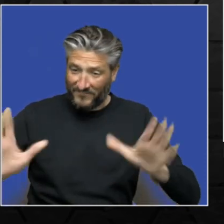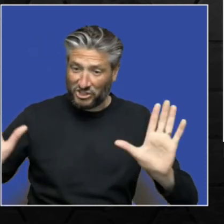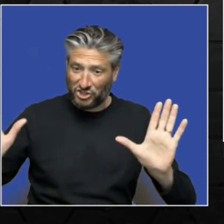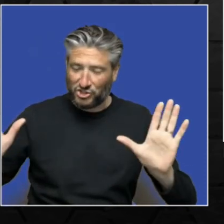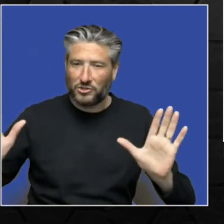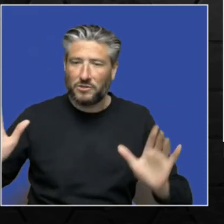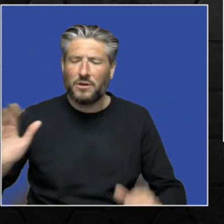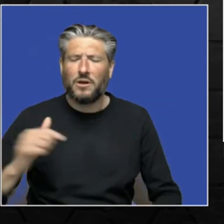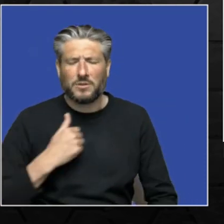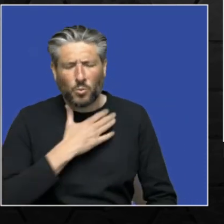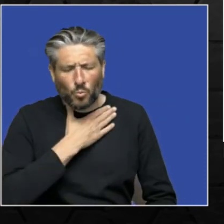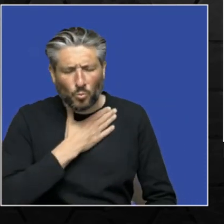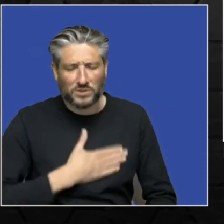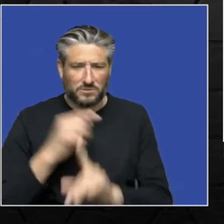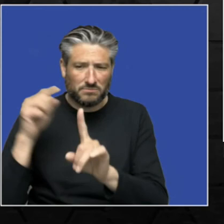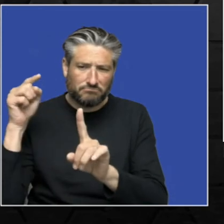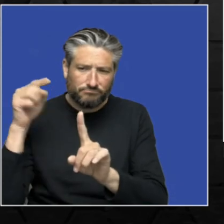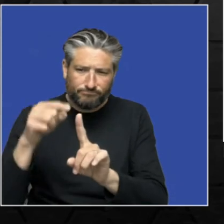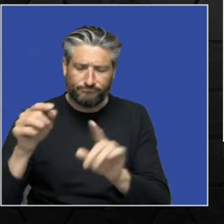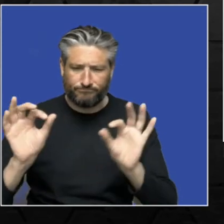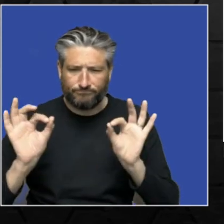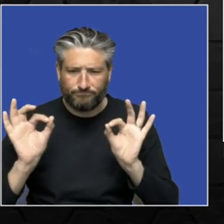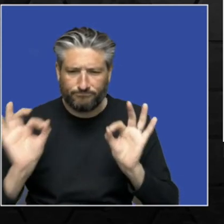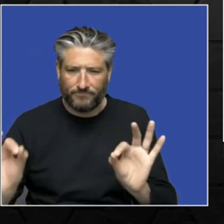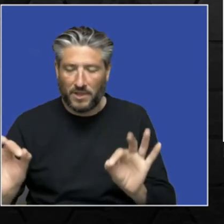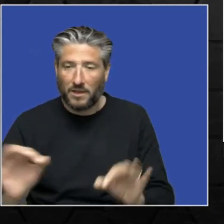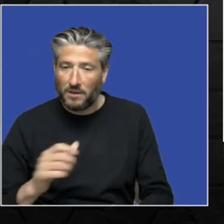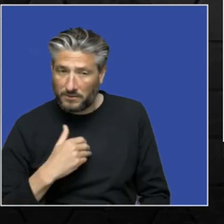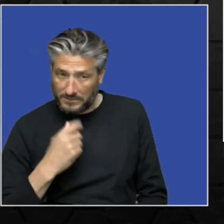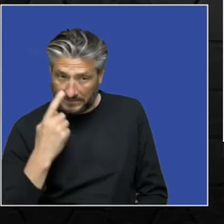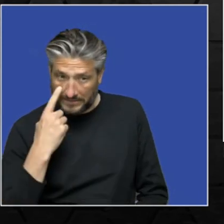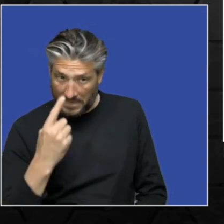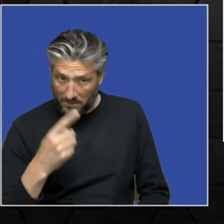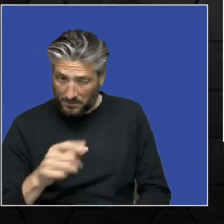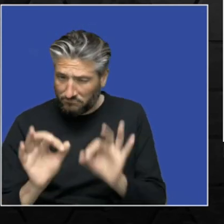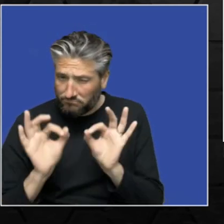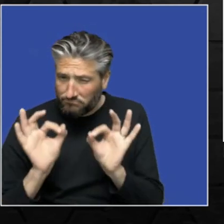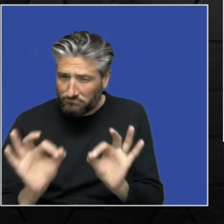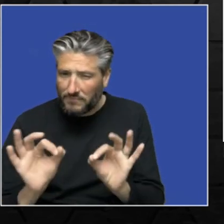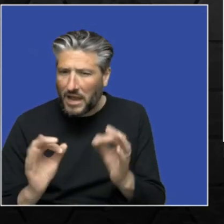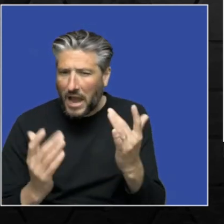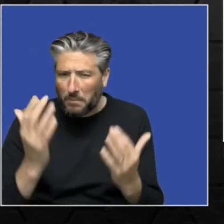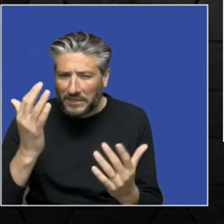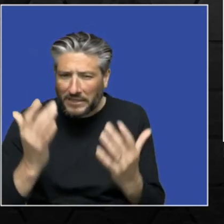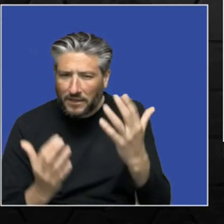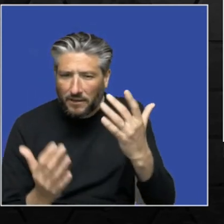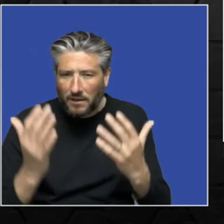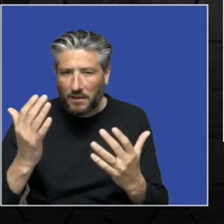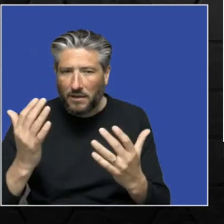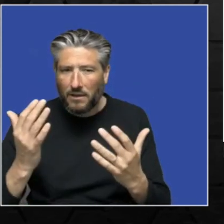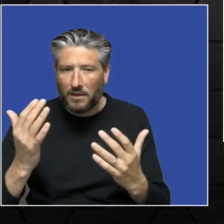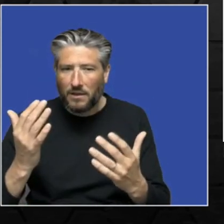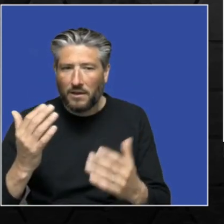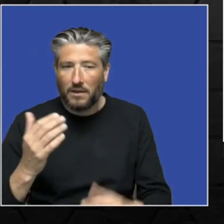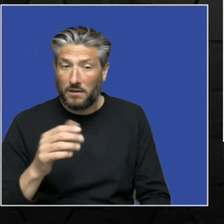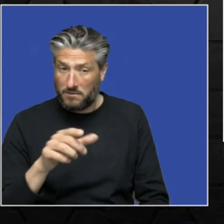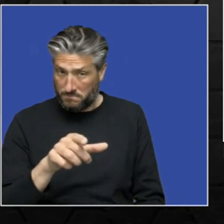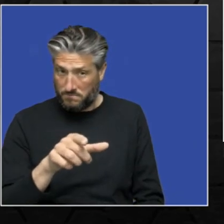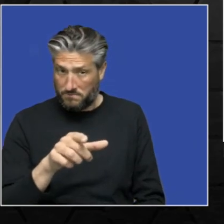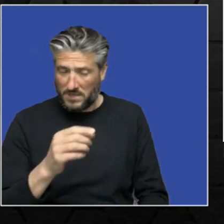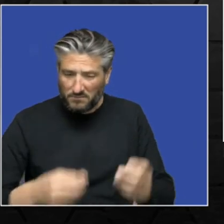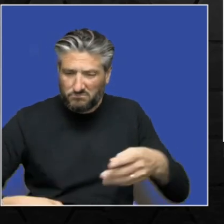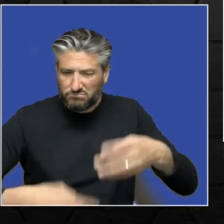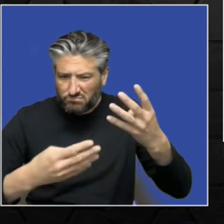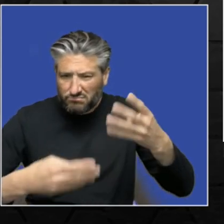accuracy is 84.67%. So all of these things, I have used, I'm using the MML